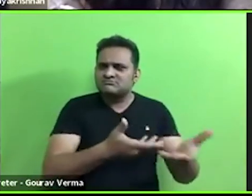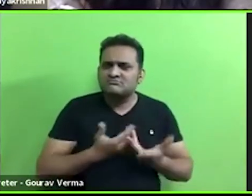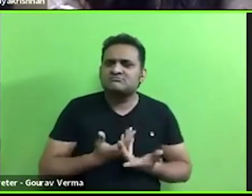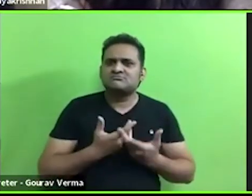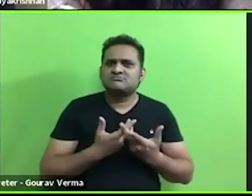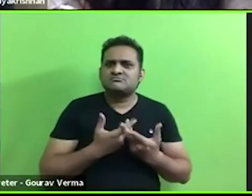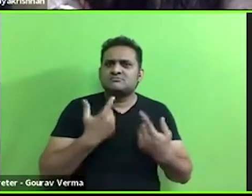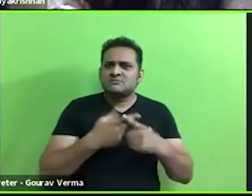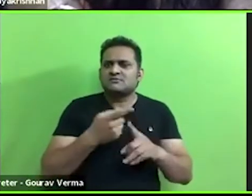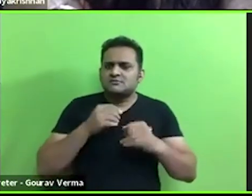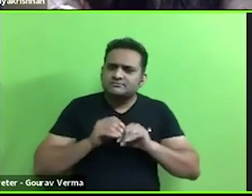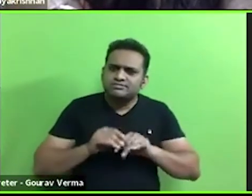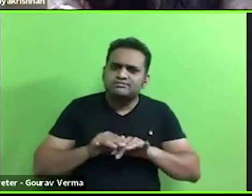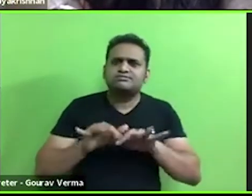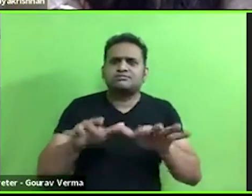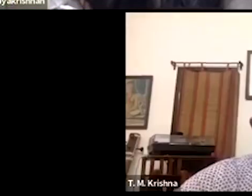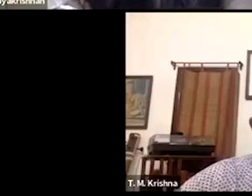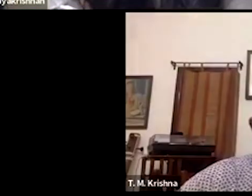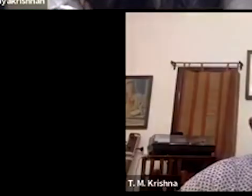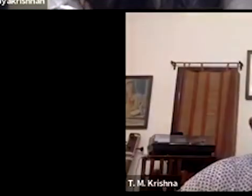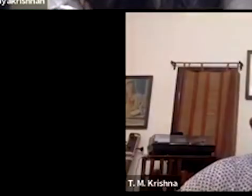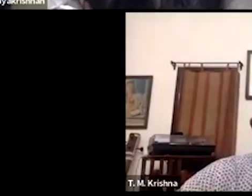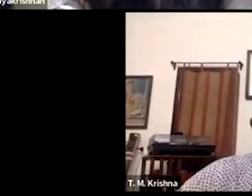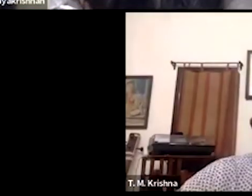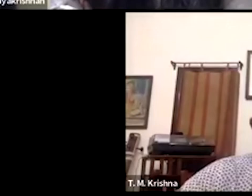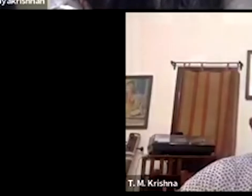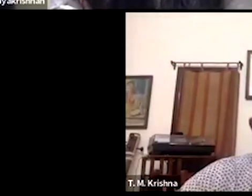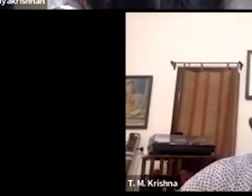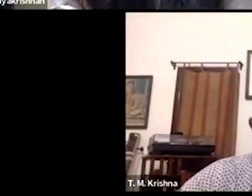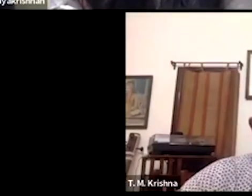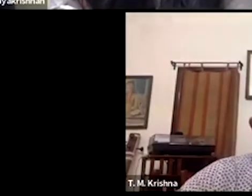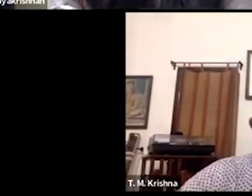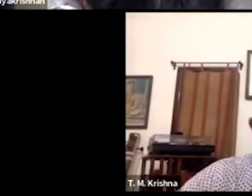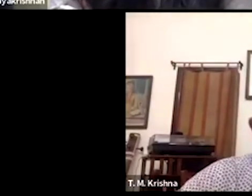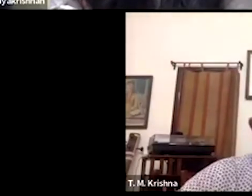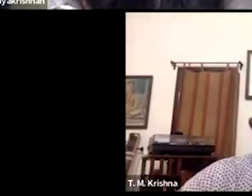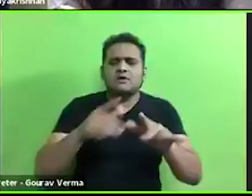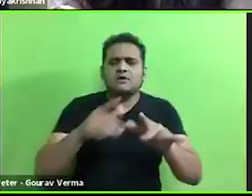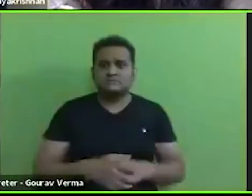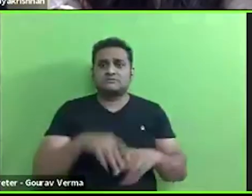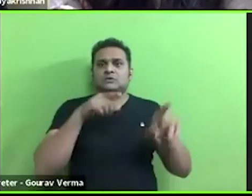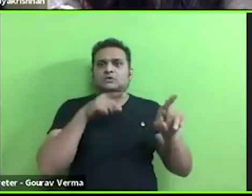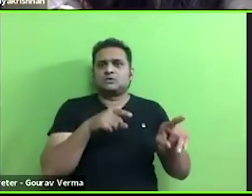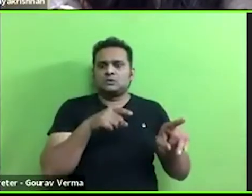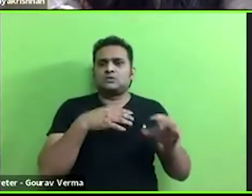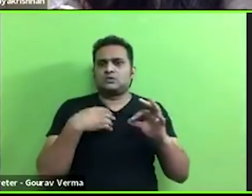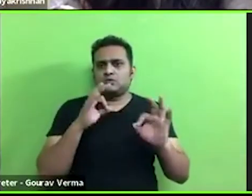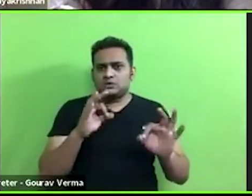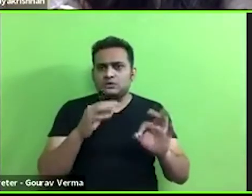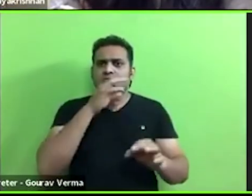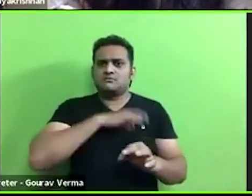the strife of keeping on learning. And this can also be a great benefit